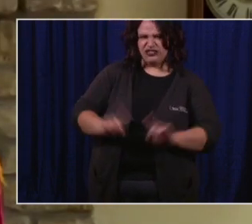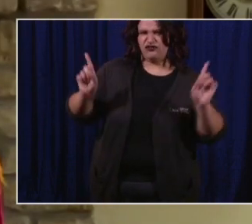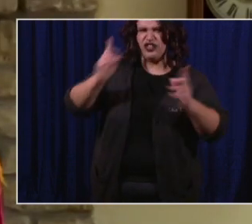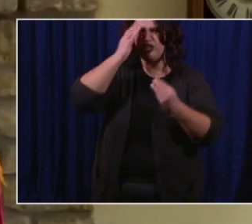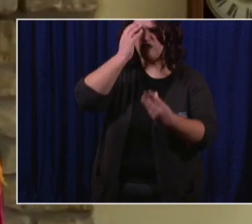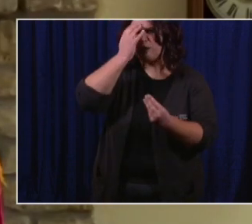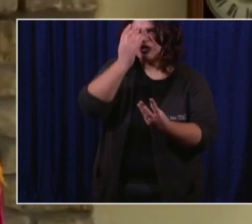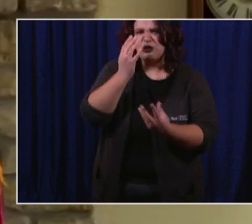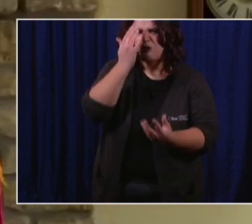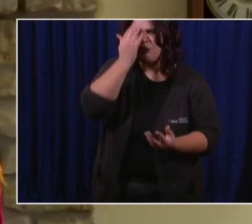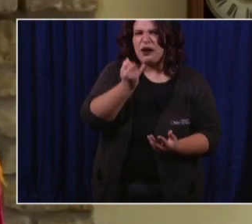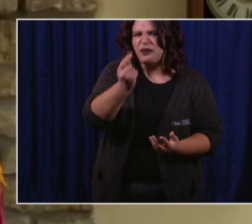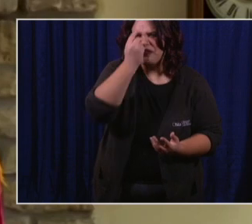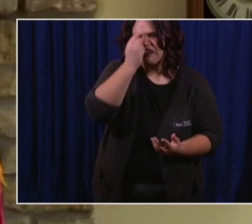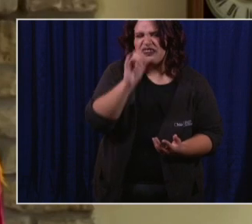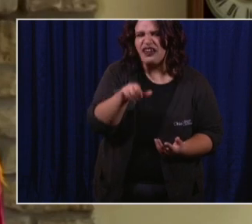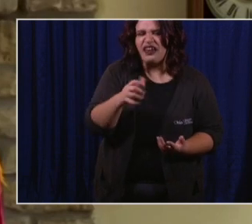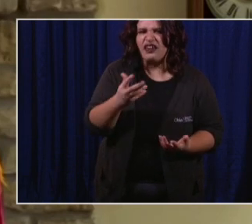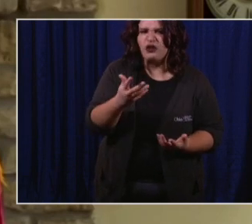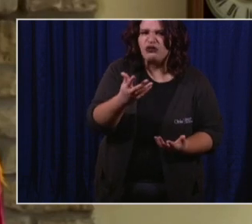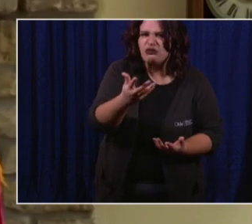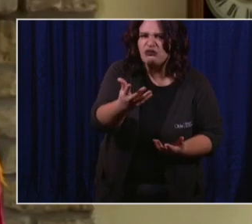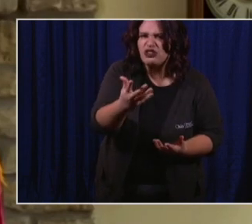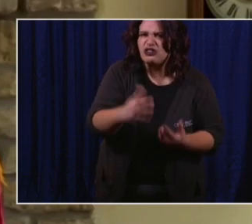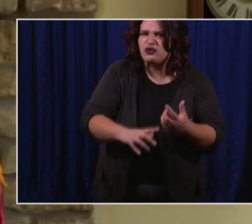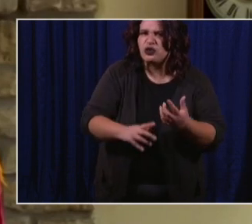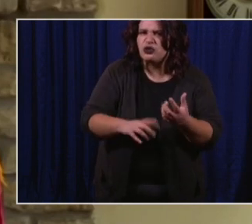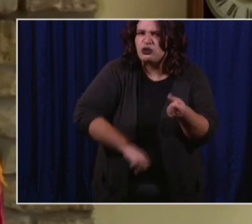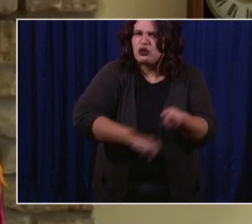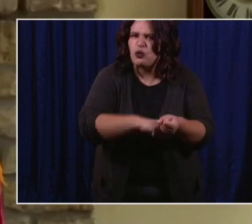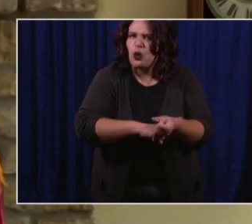appease the school officials? No.